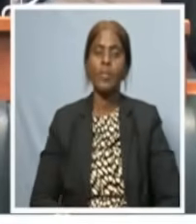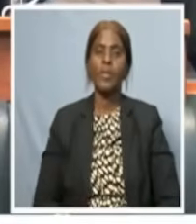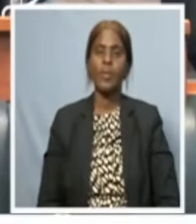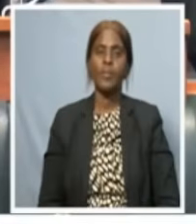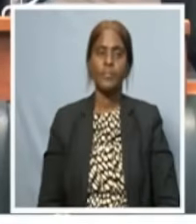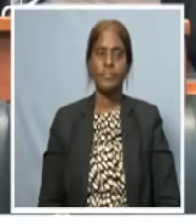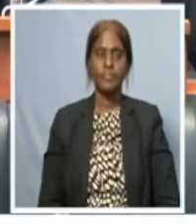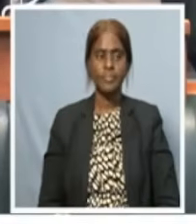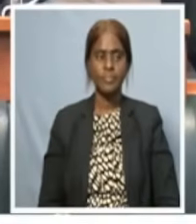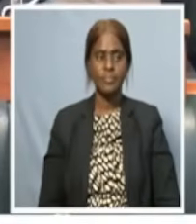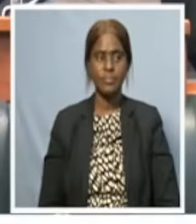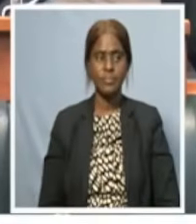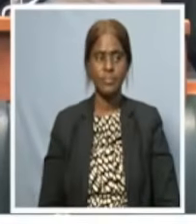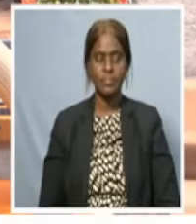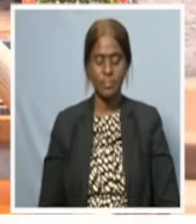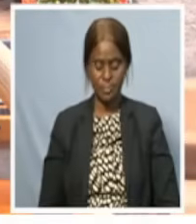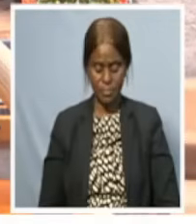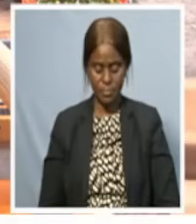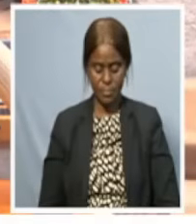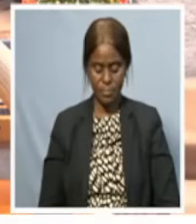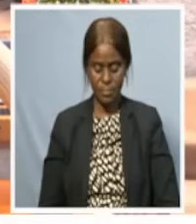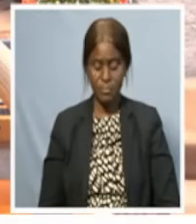support. Thank you.